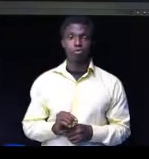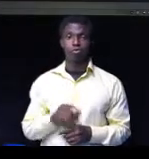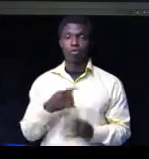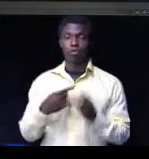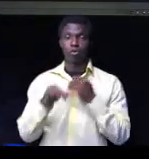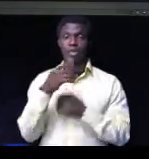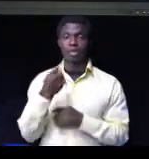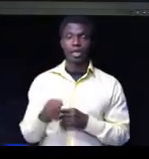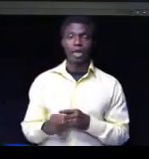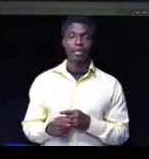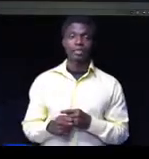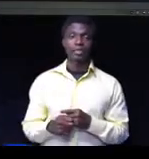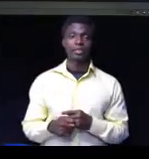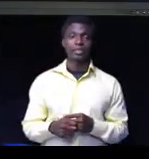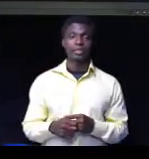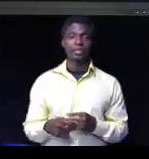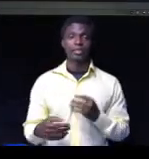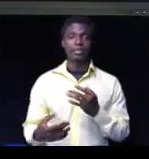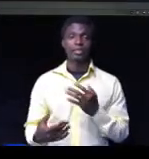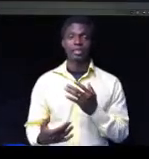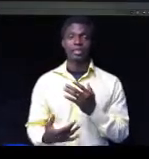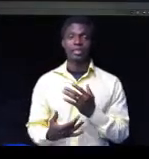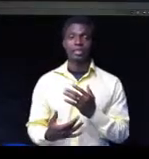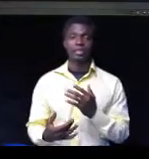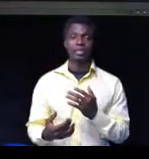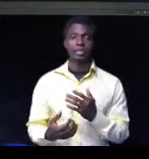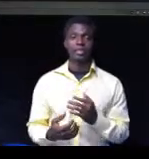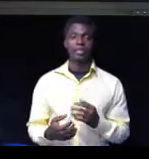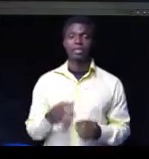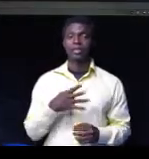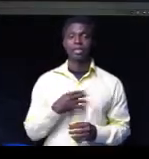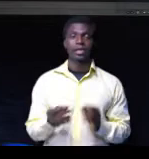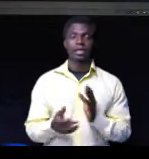What are the techniques and skills practiced in judo?